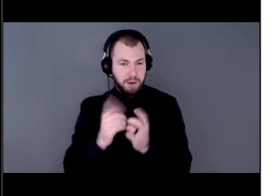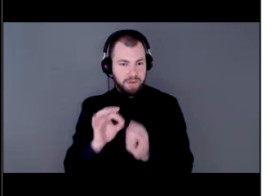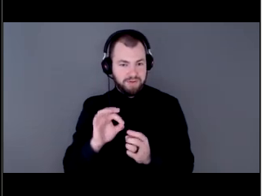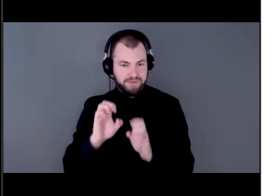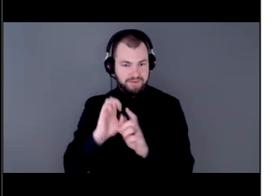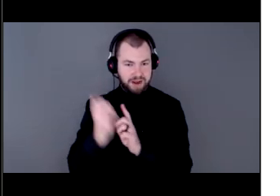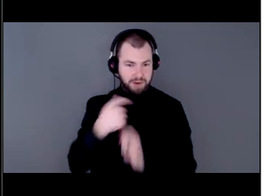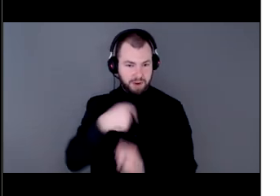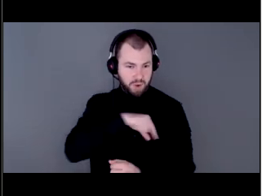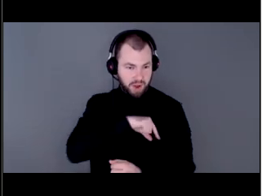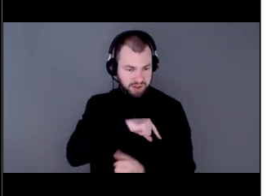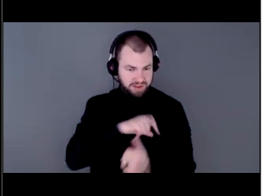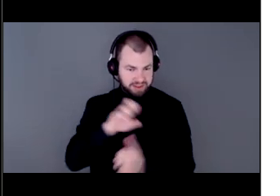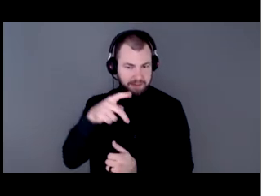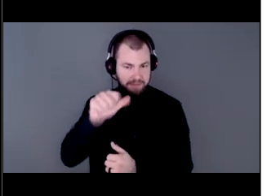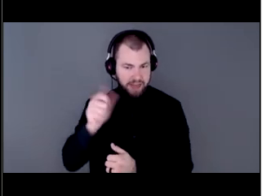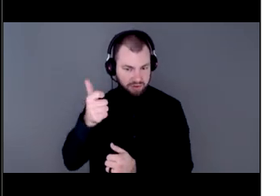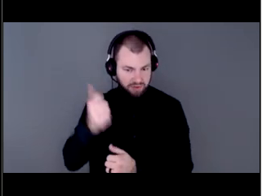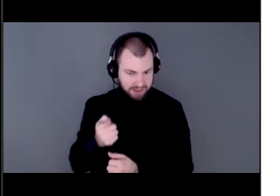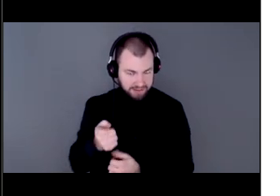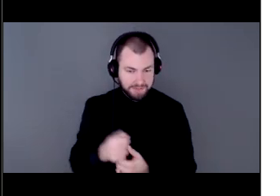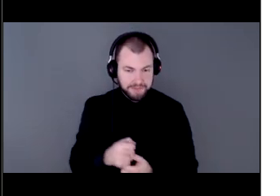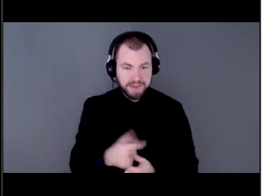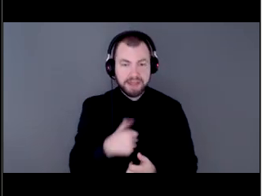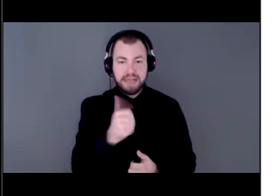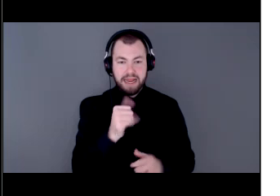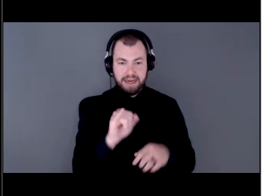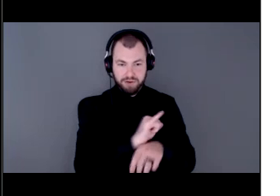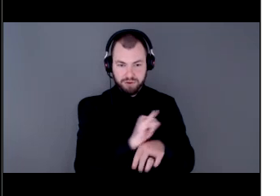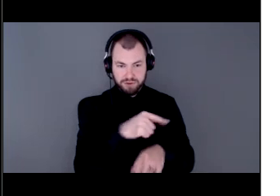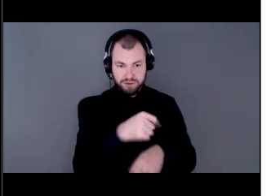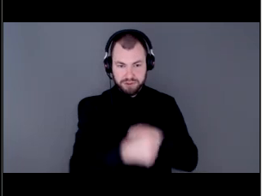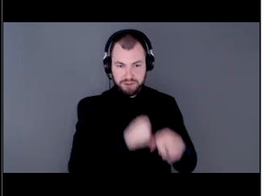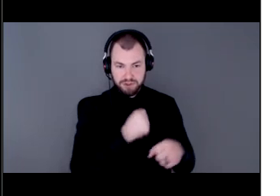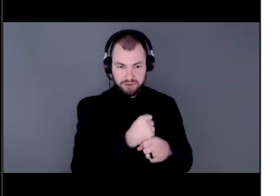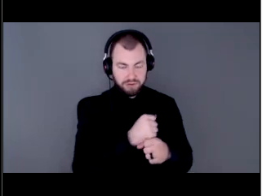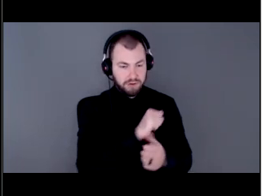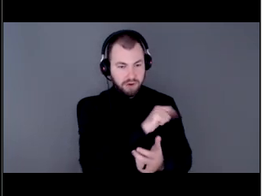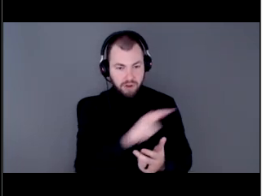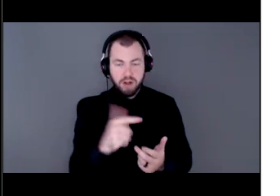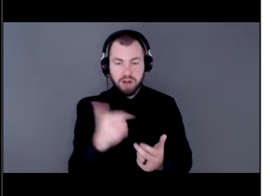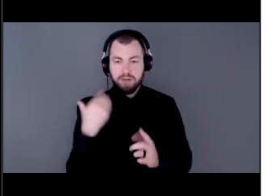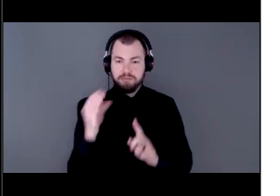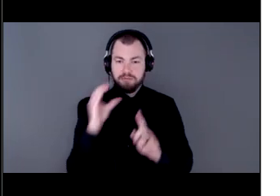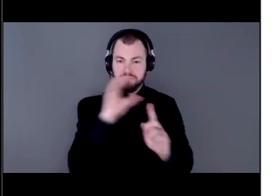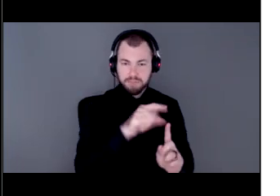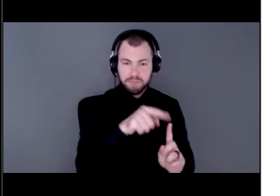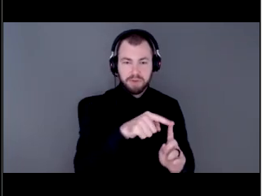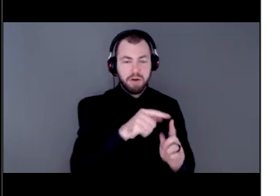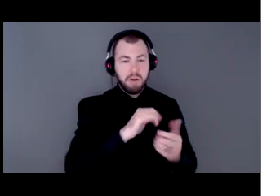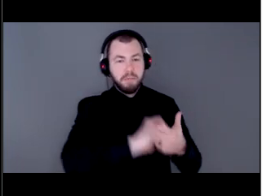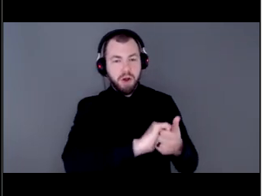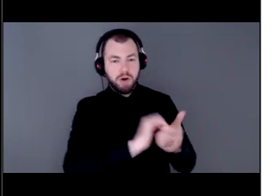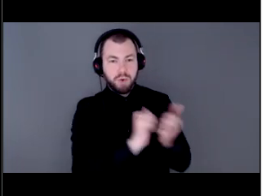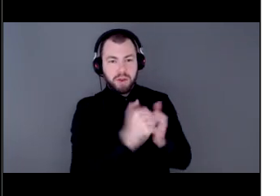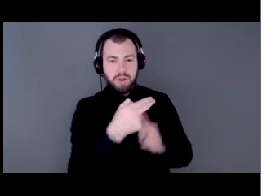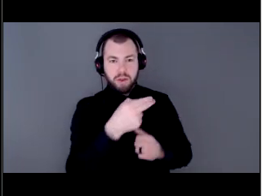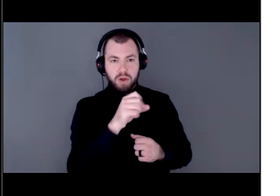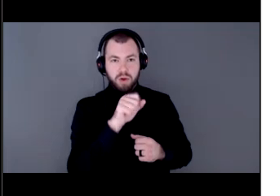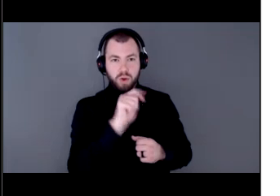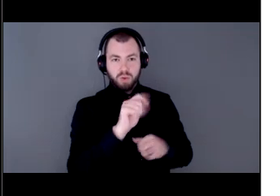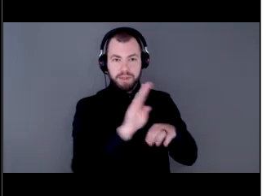10 interns this year. They're all tasked with being partnered with the host business and then helping that host